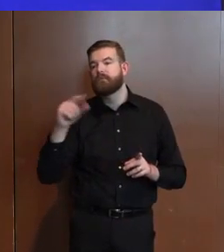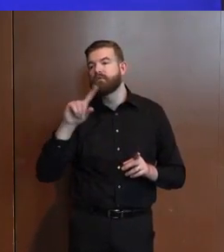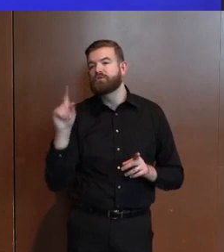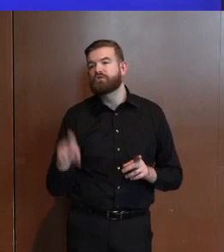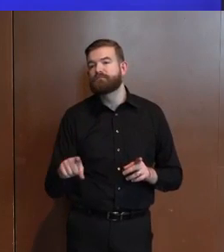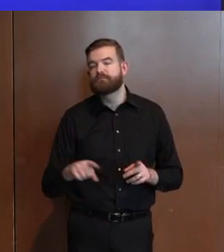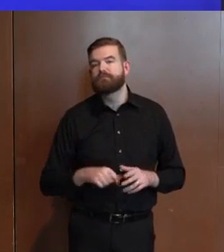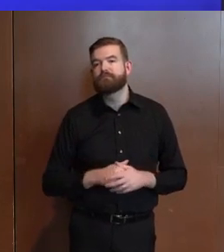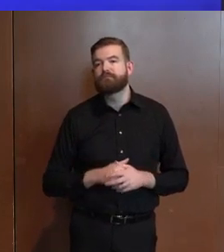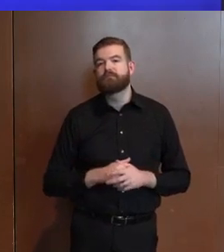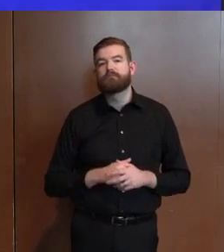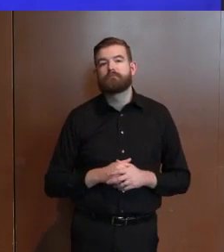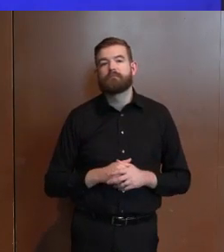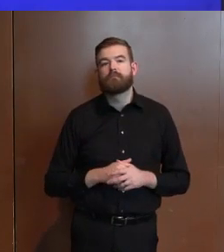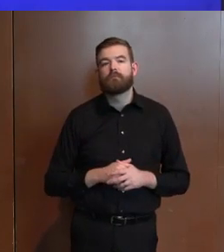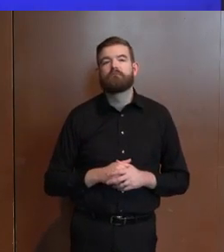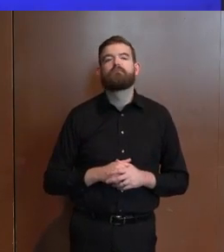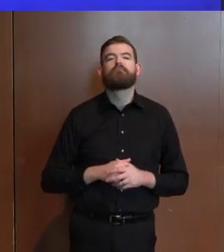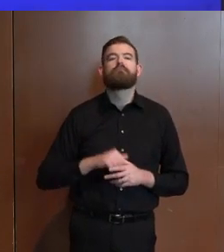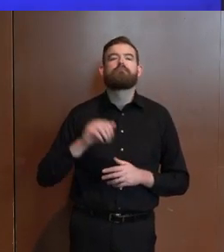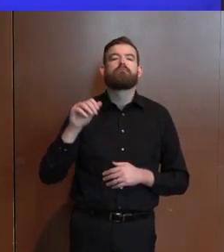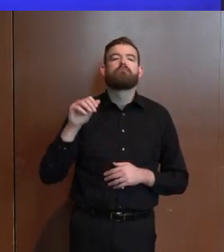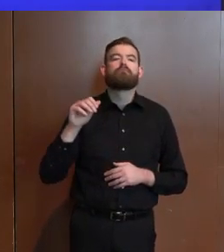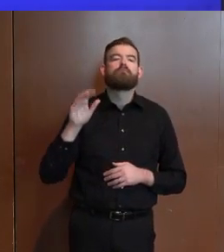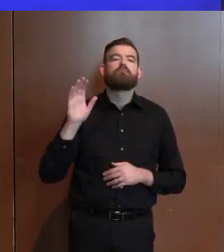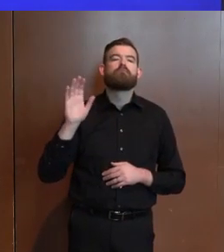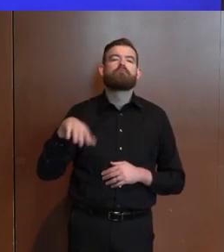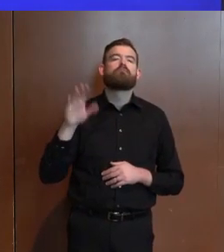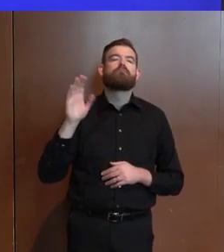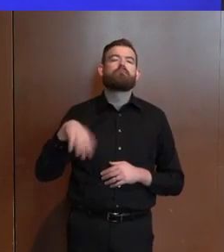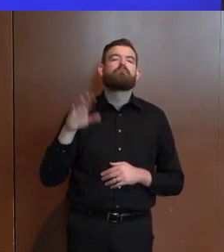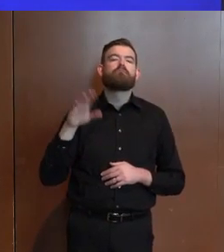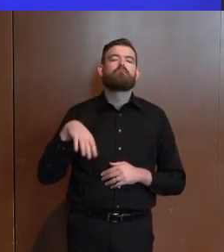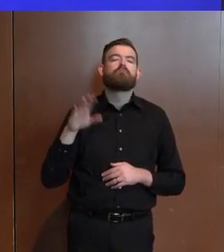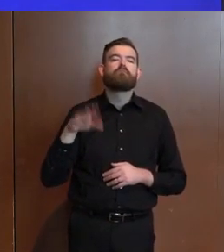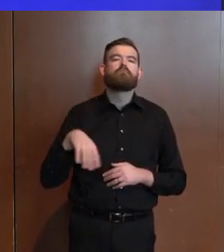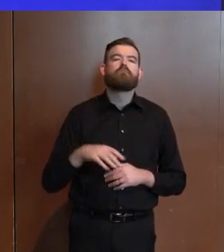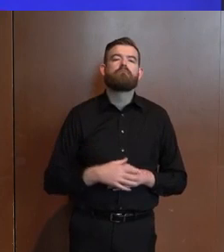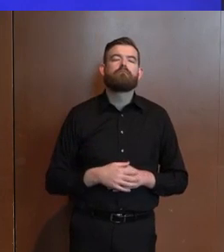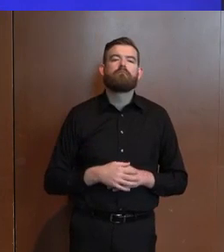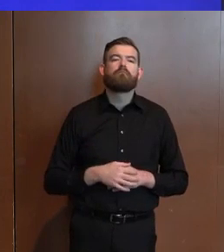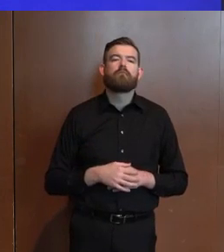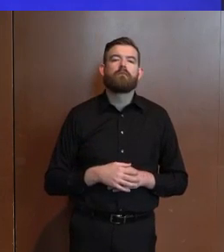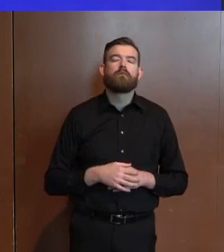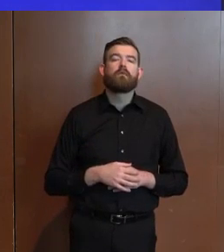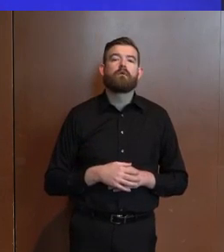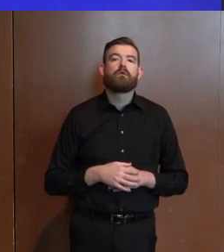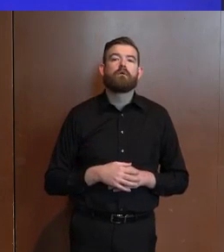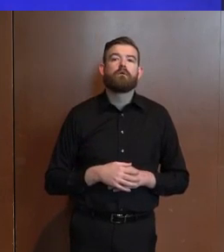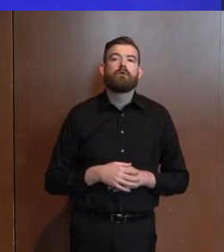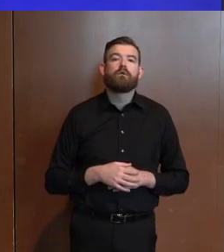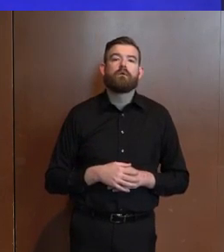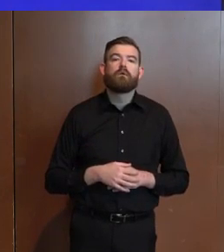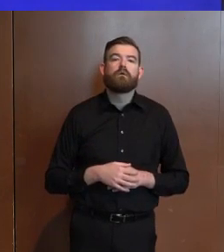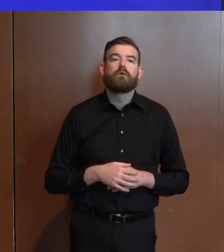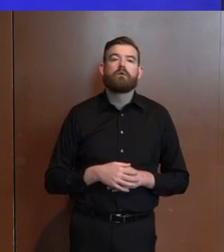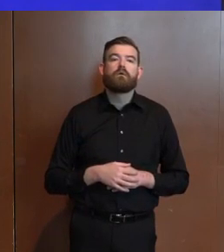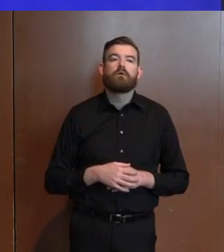on how much was your decision, those statements yesterday, driven by Florida, especially